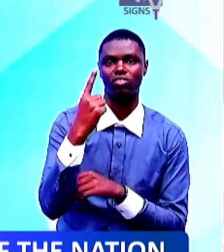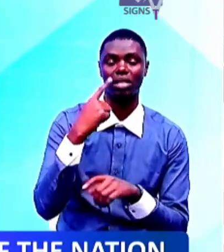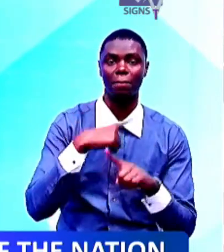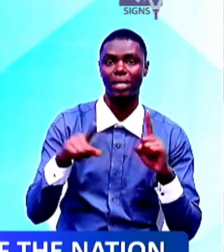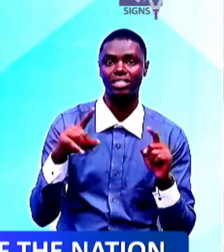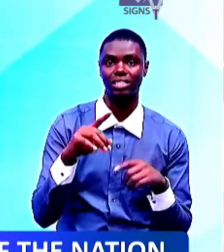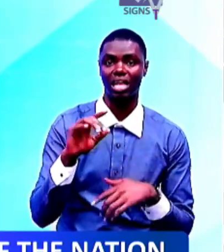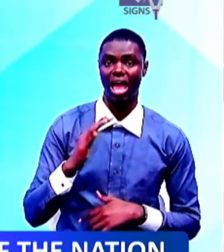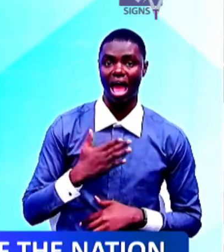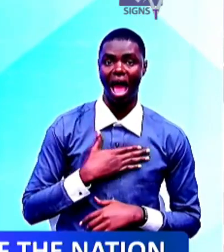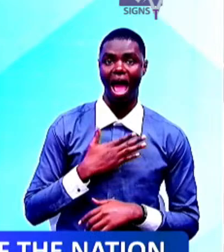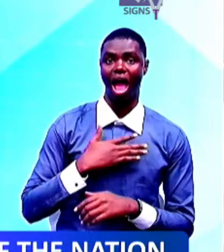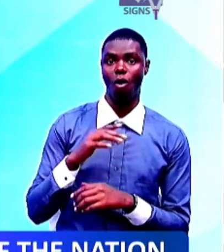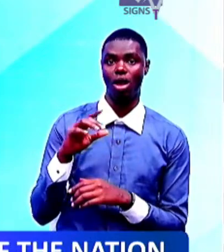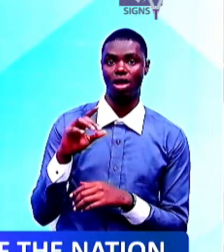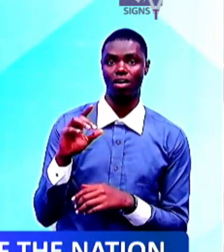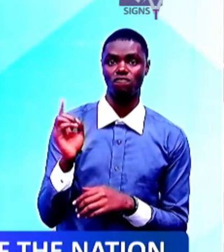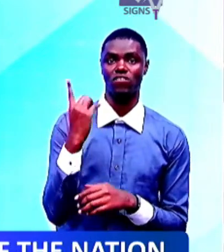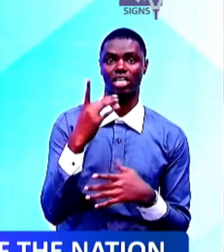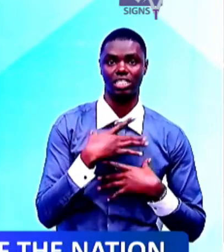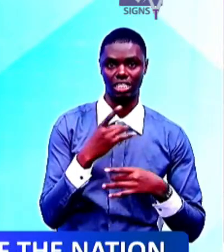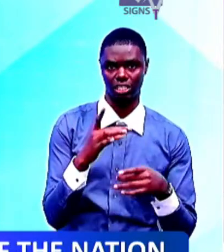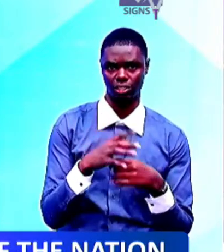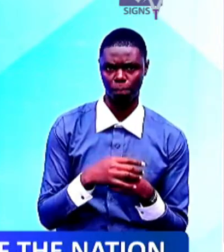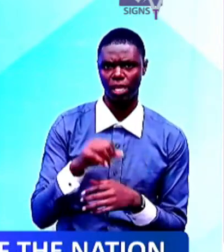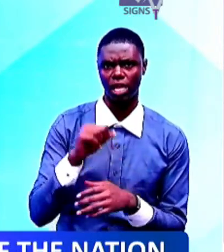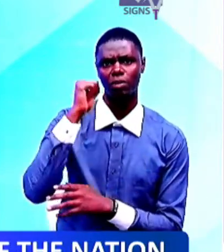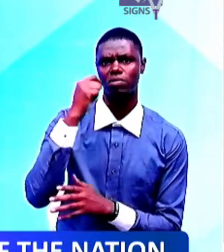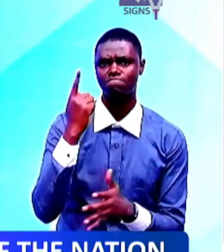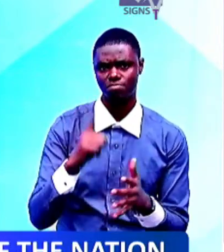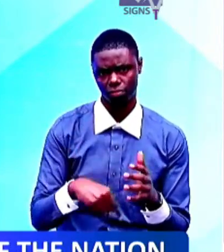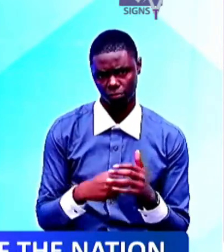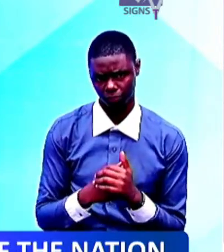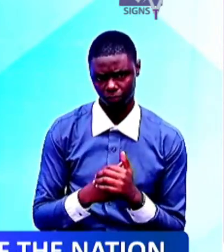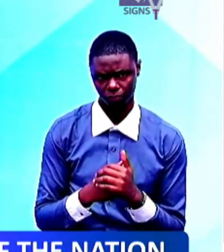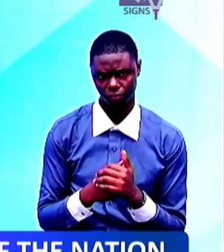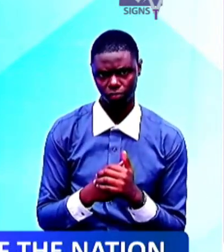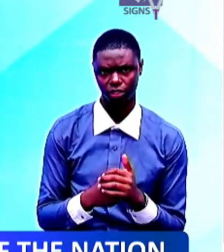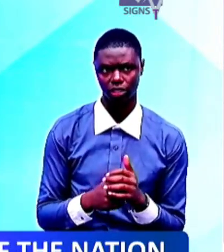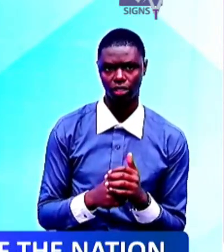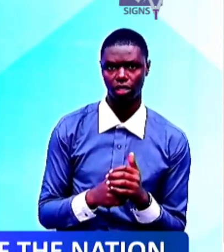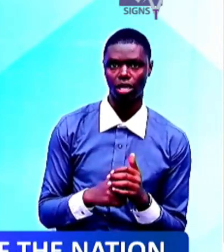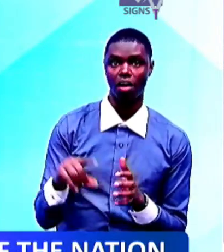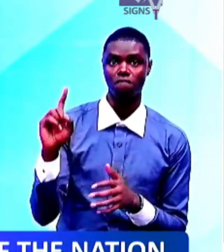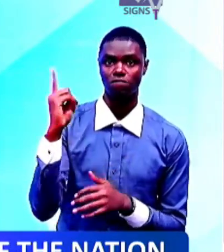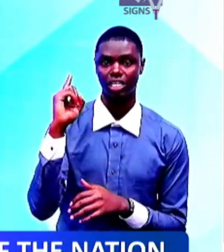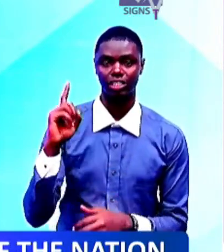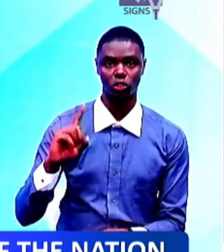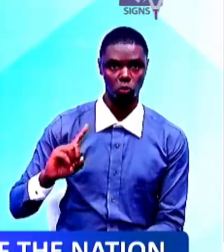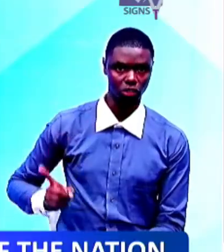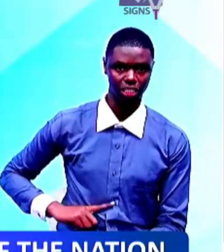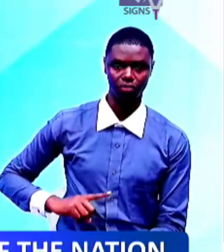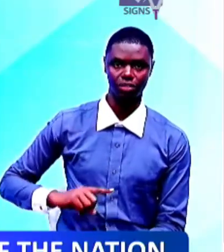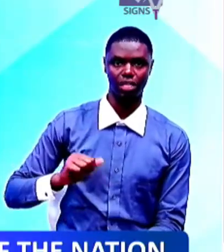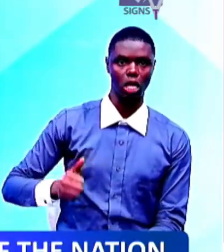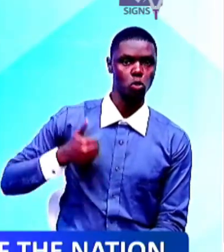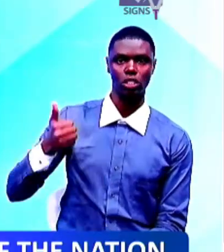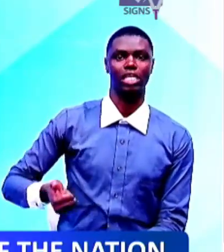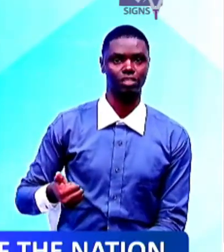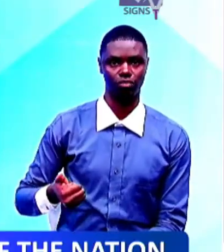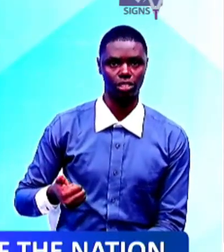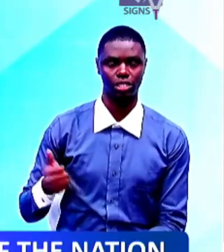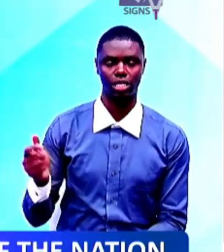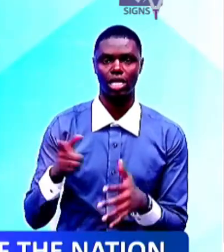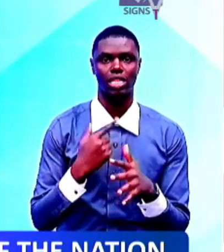first. In politics, they always say that you first of all satisfy your selfish interest first, then